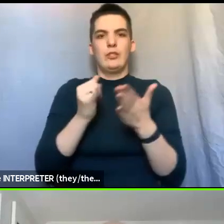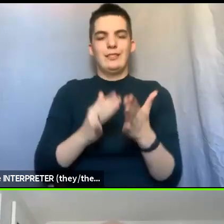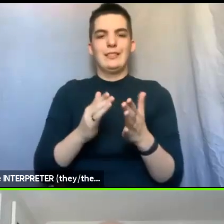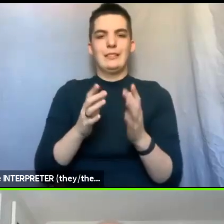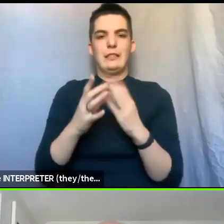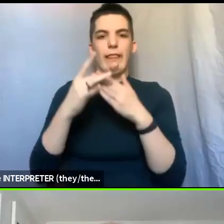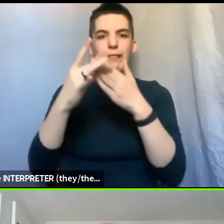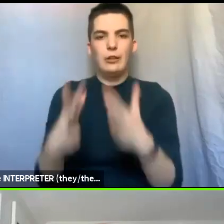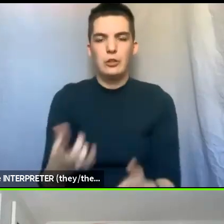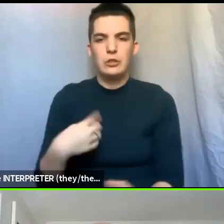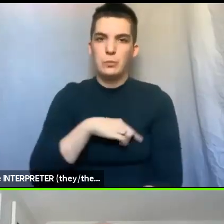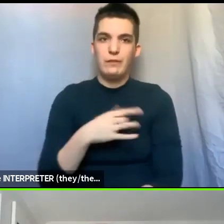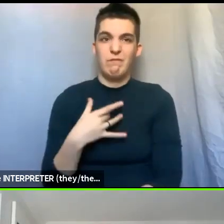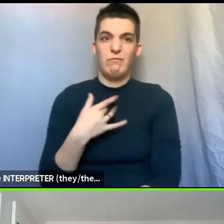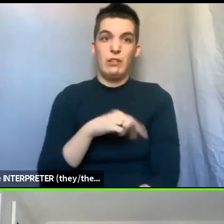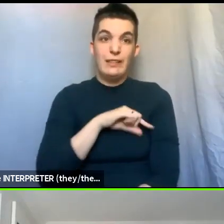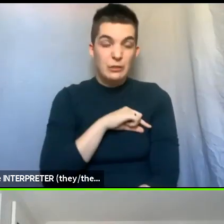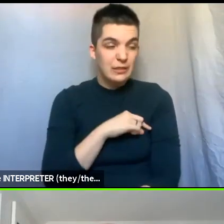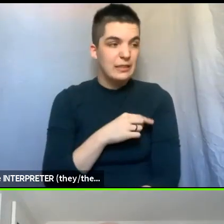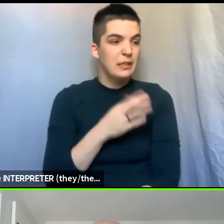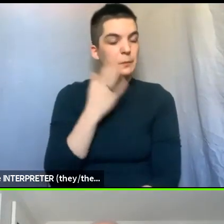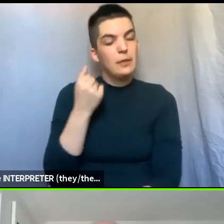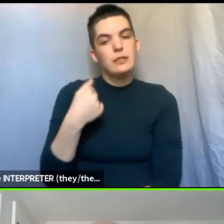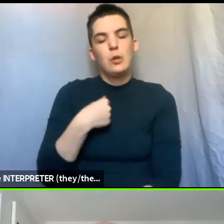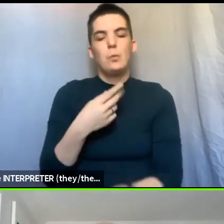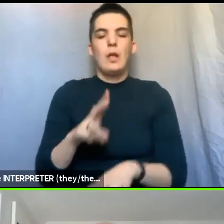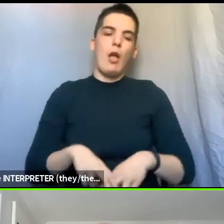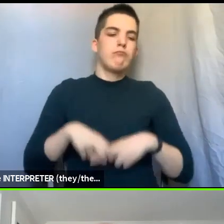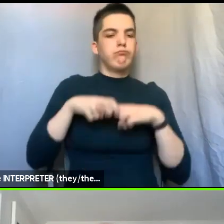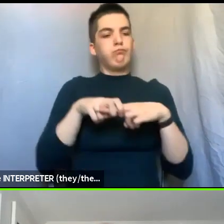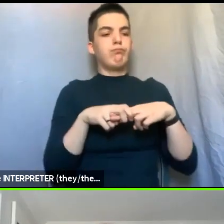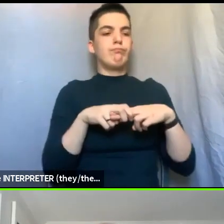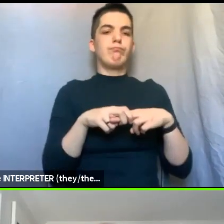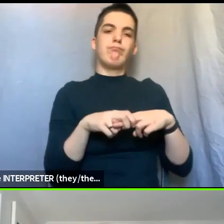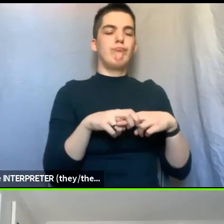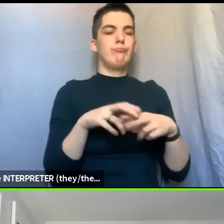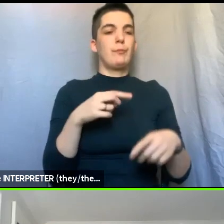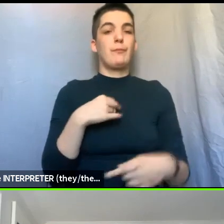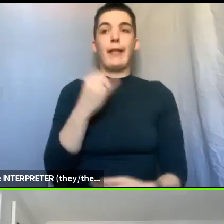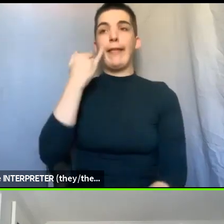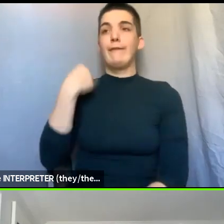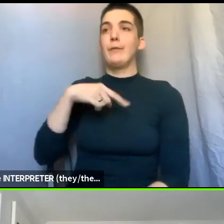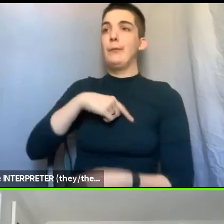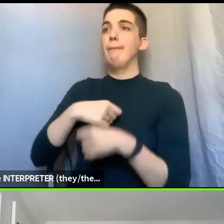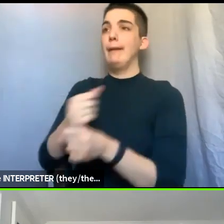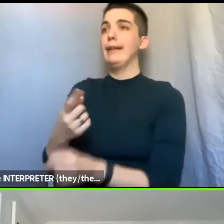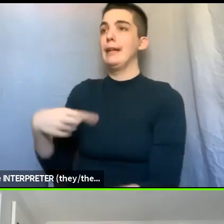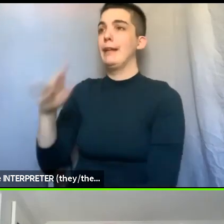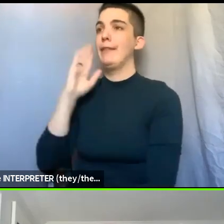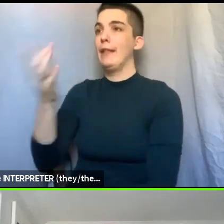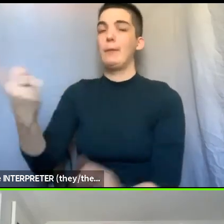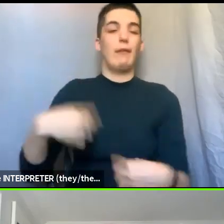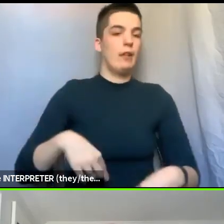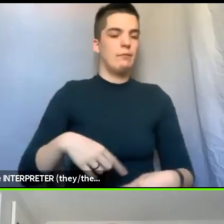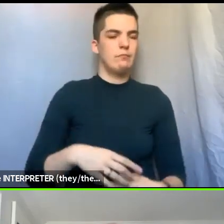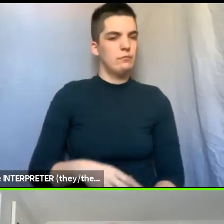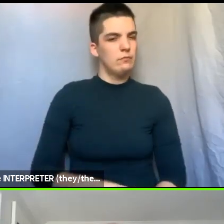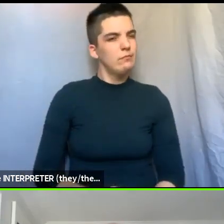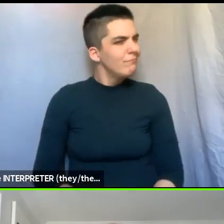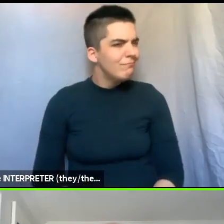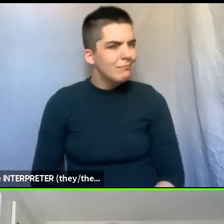of sitting in our palaces of art and saying, if we make it, they will come. Well, that's not really